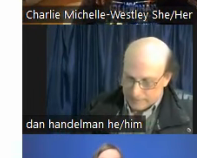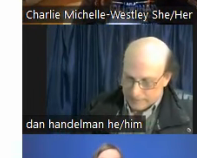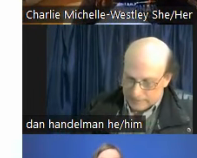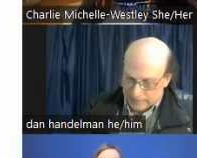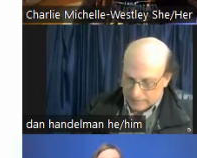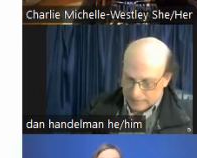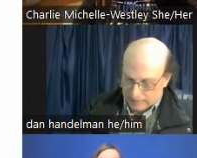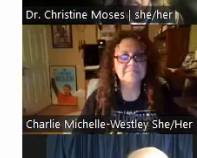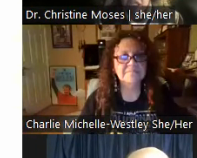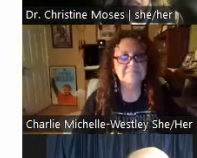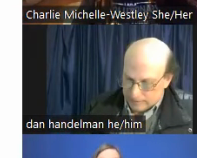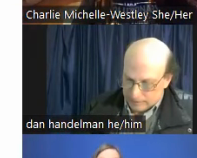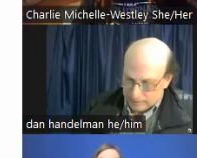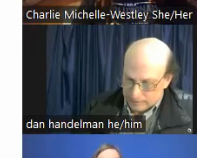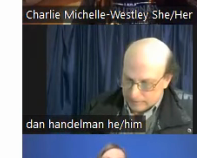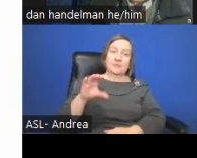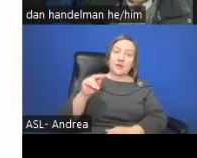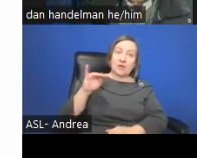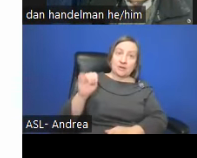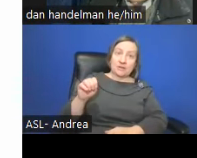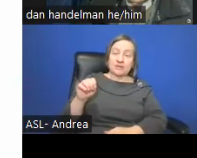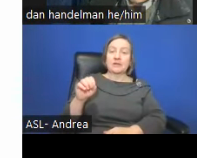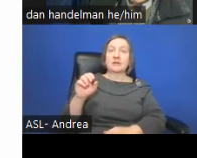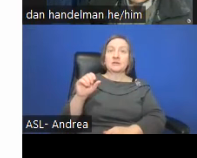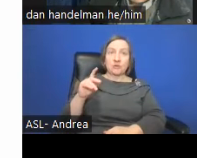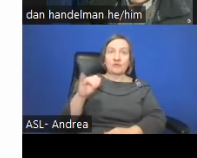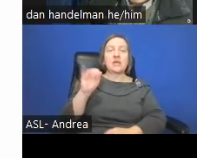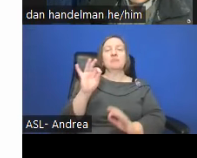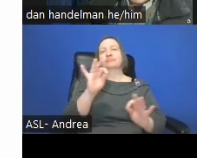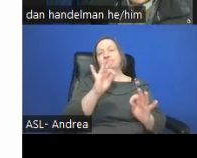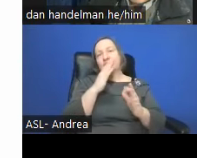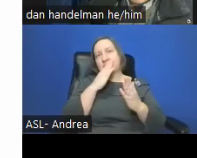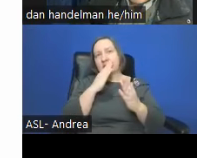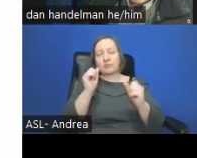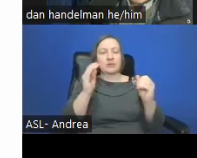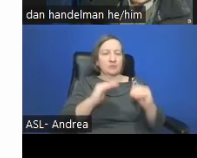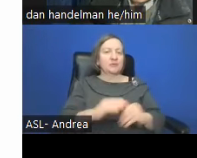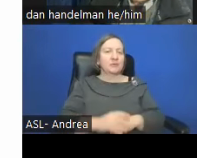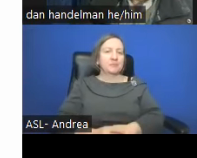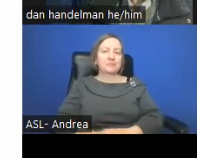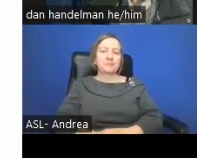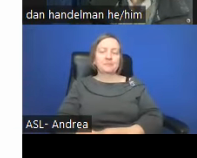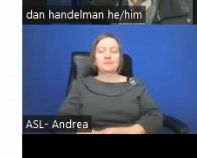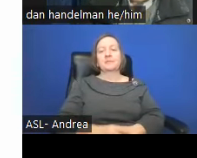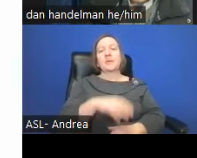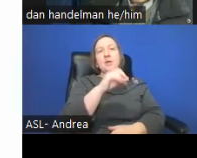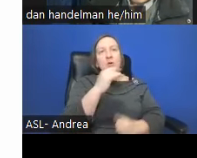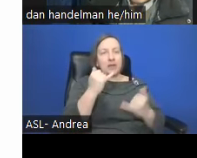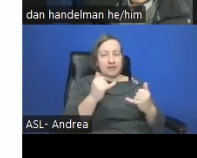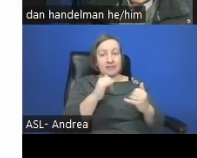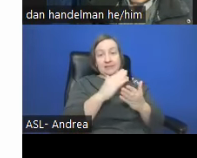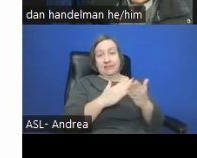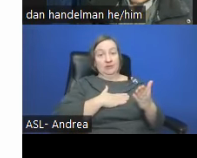Connie? Yes, Sophia, very good. Okay, thank you. We can move on. Okay, this section is